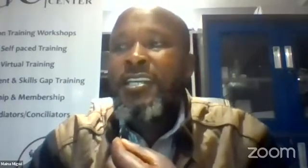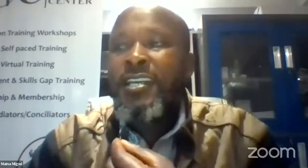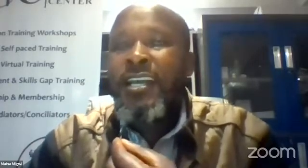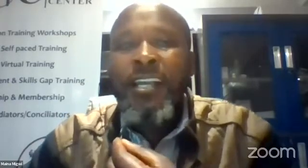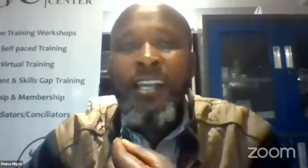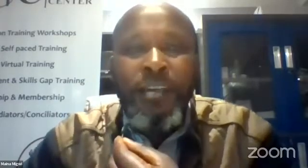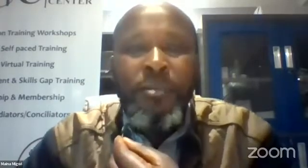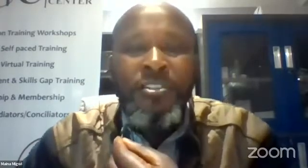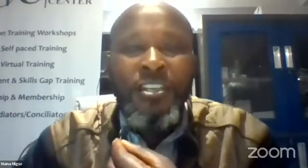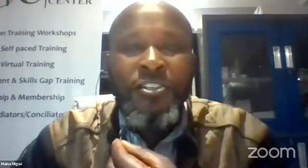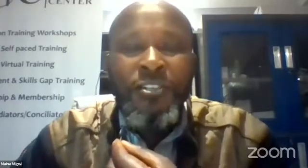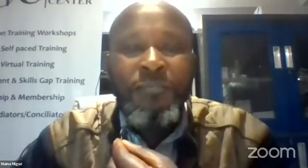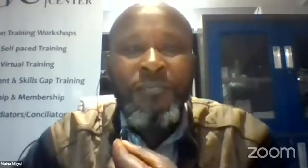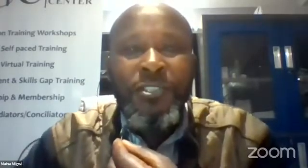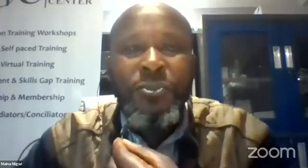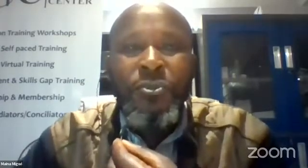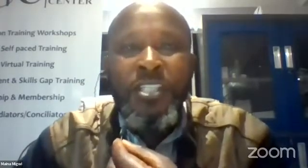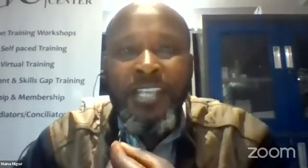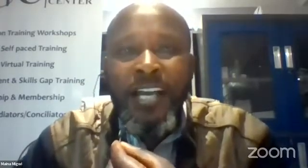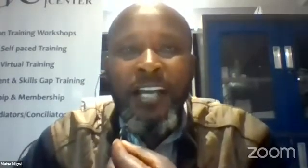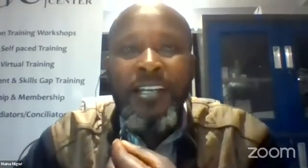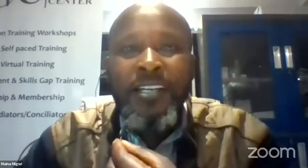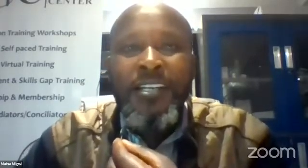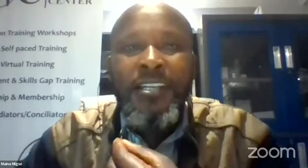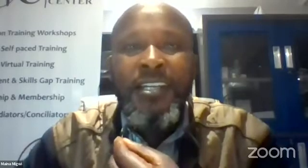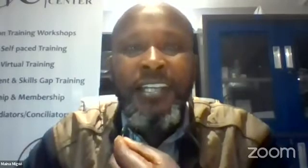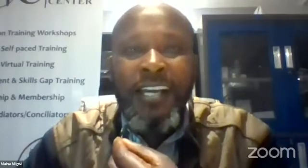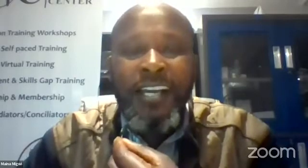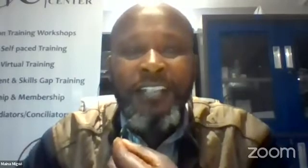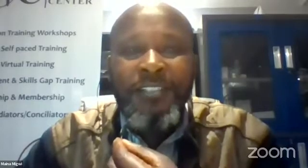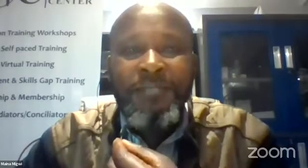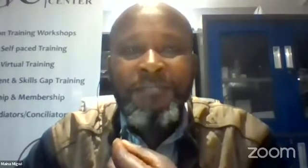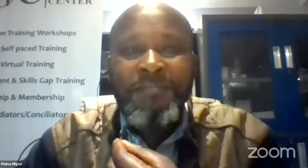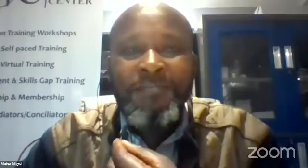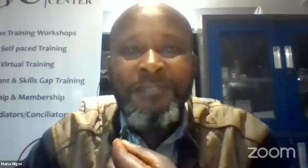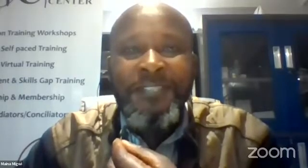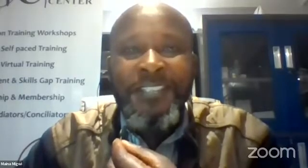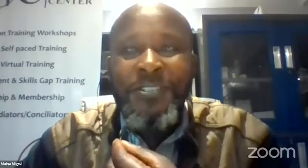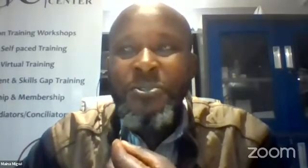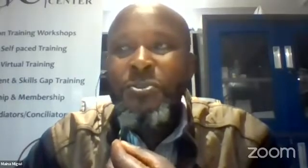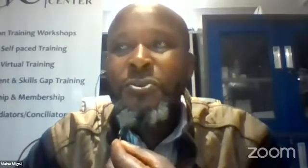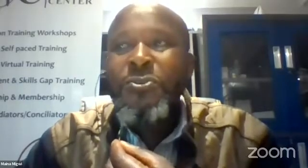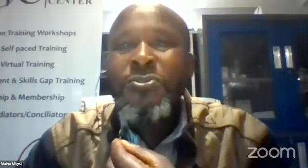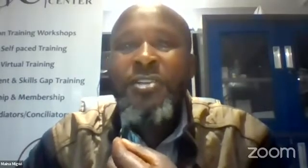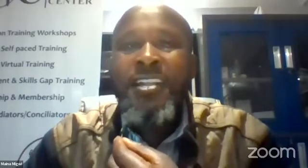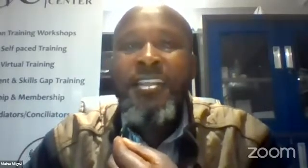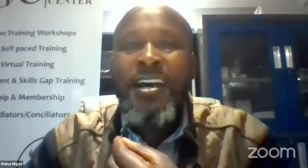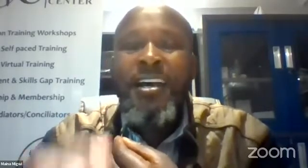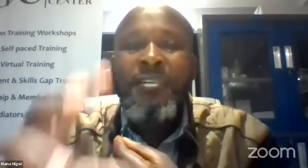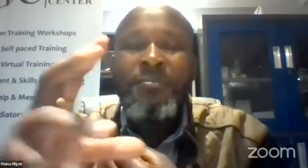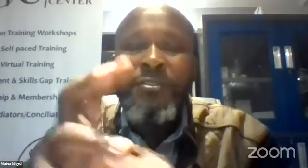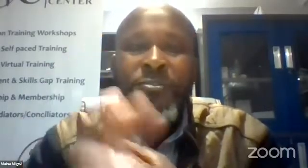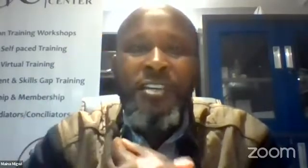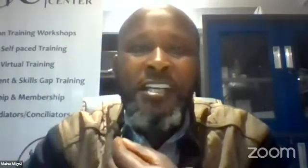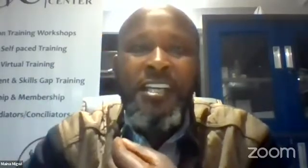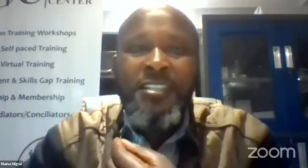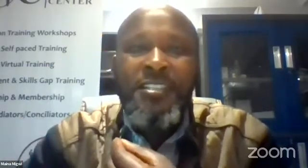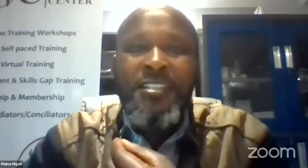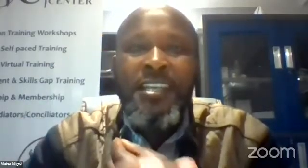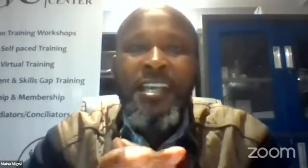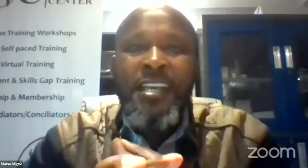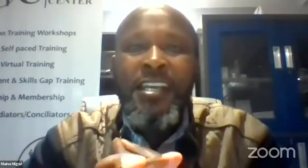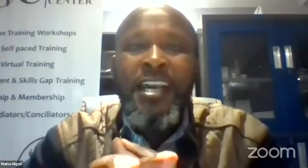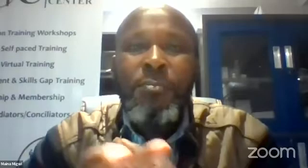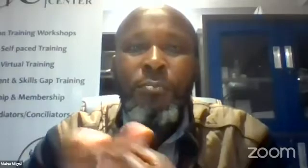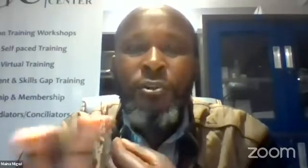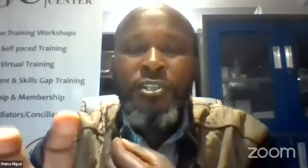send a clear message to deter recurrence. So those are the